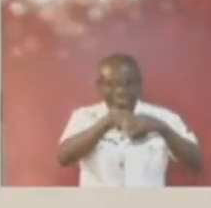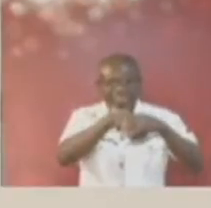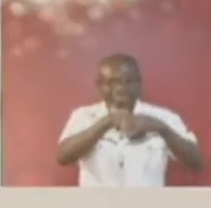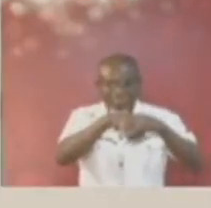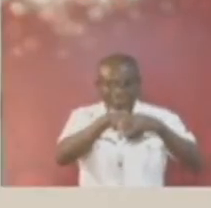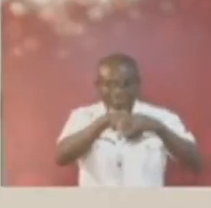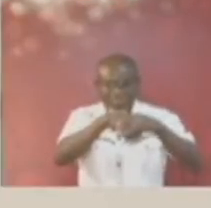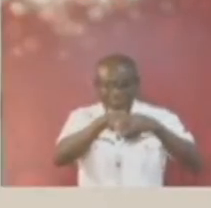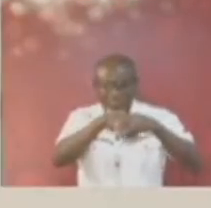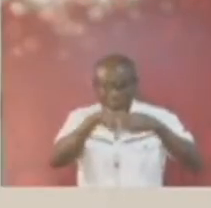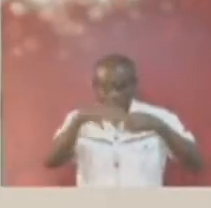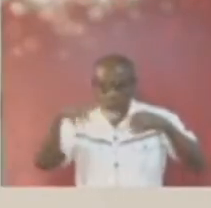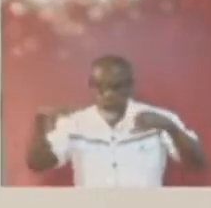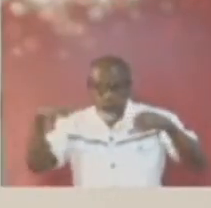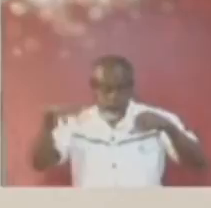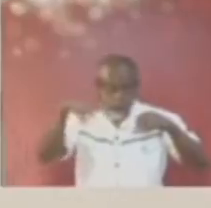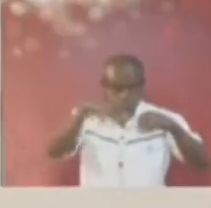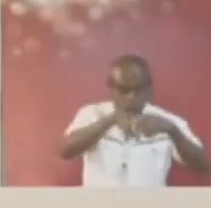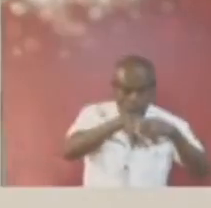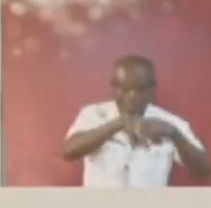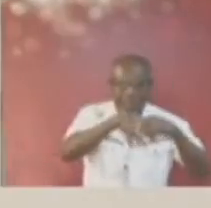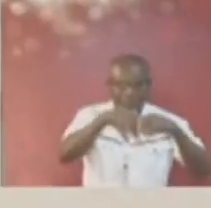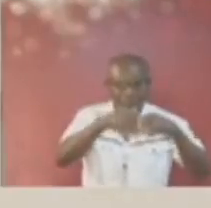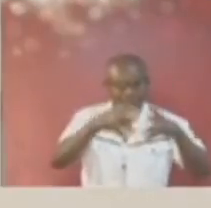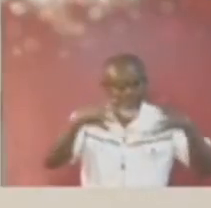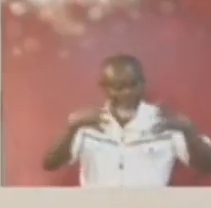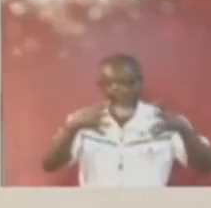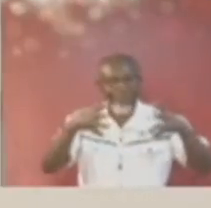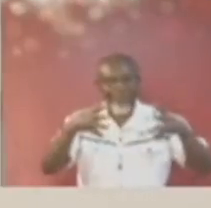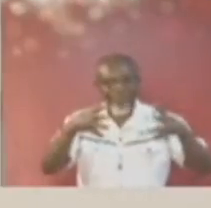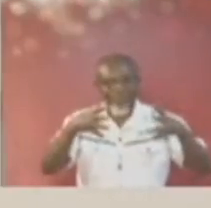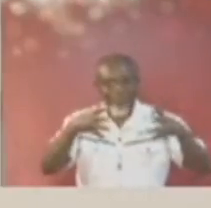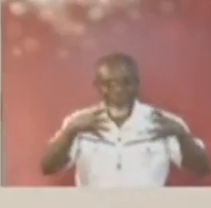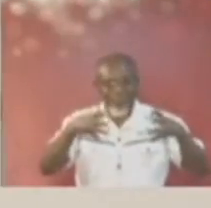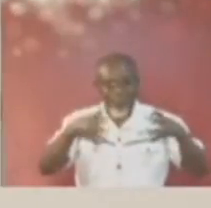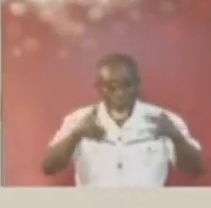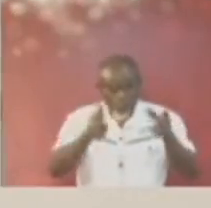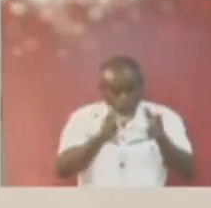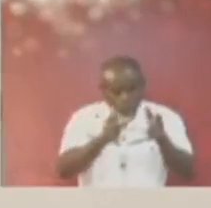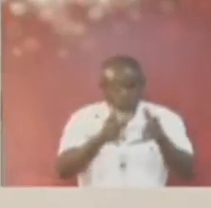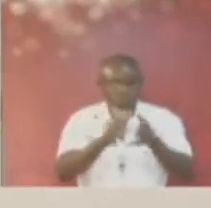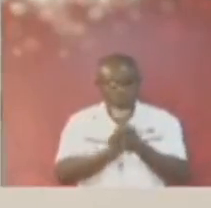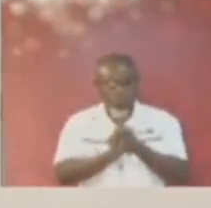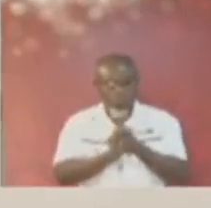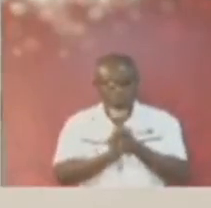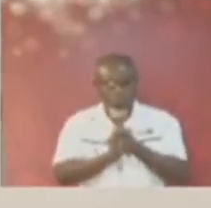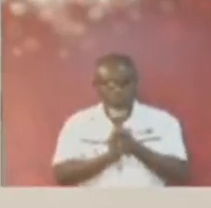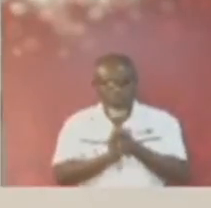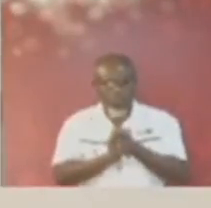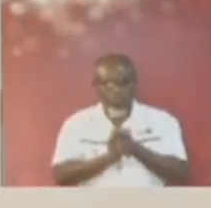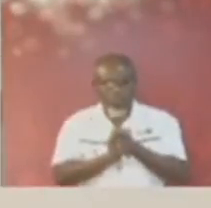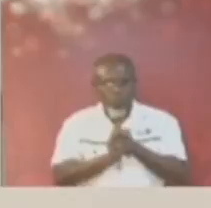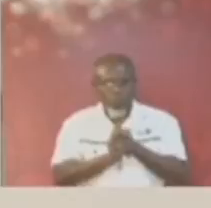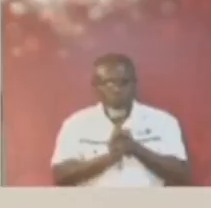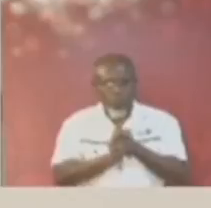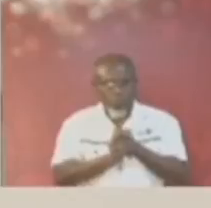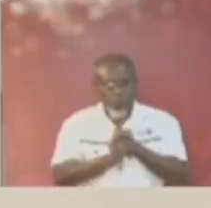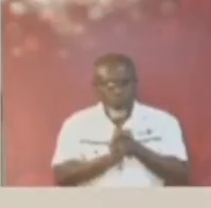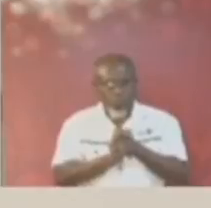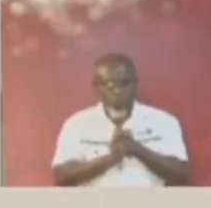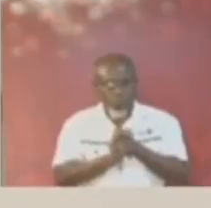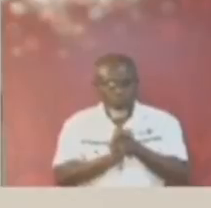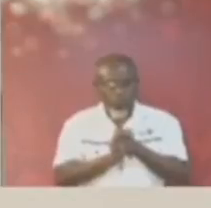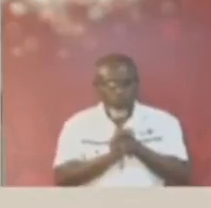high densities in close proximity, another high risk, so those indoor spaces. And face, it's basically impossible to eat or drink without a